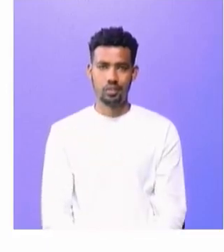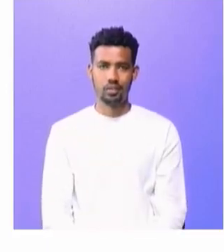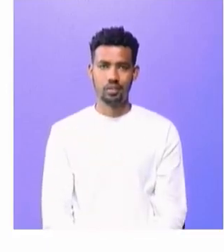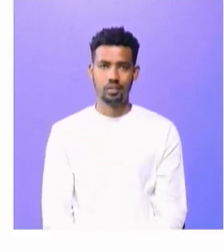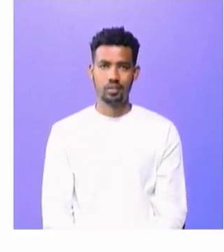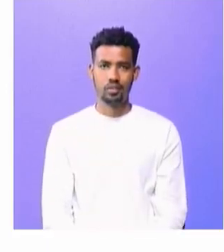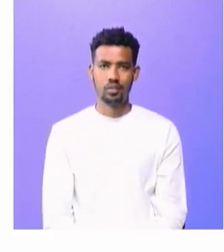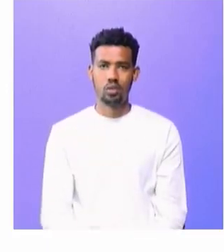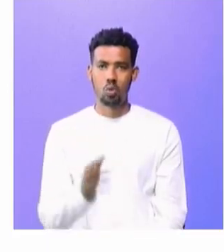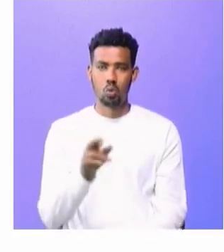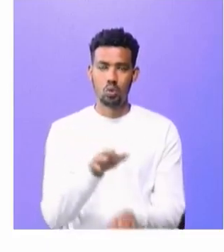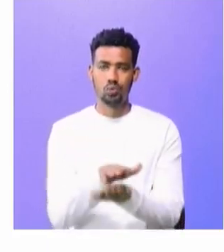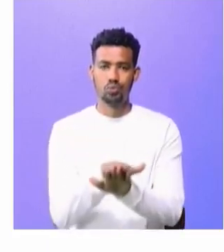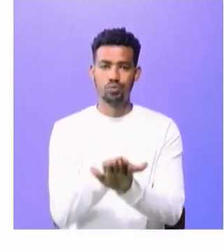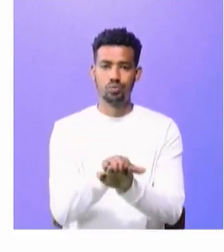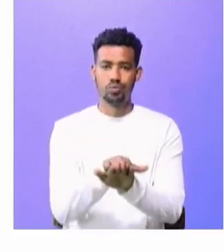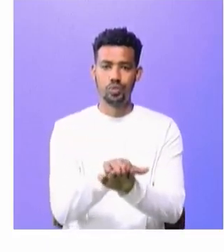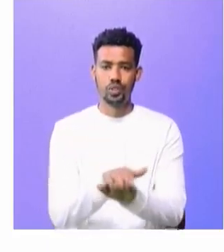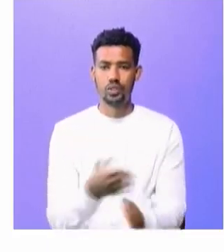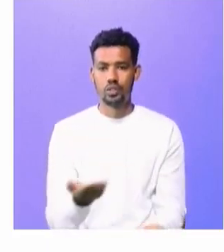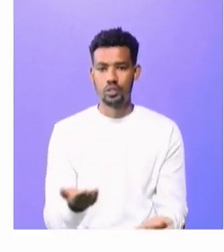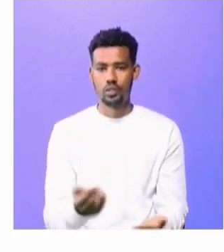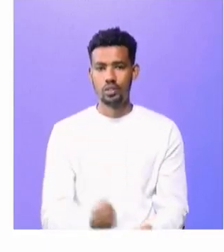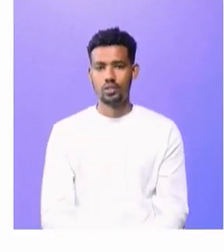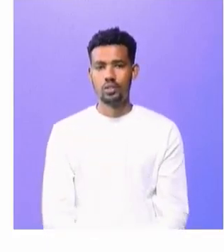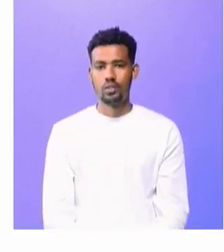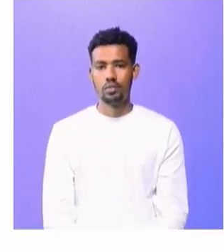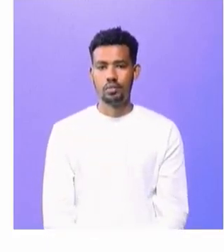Let us underline them.